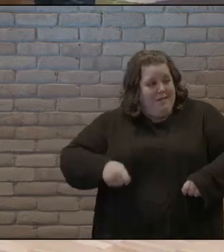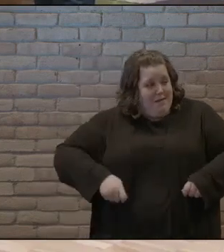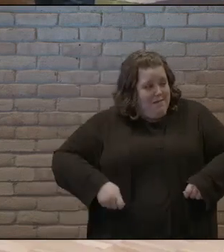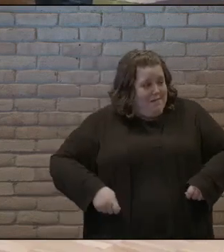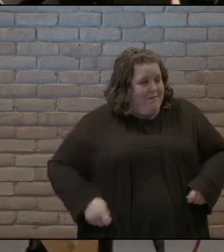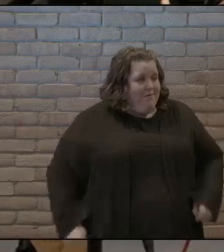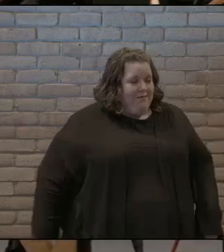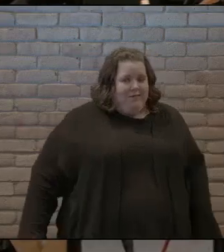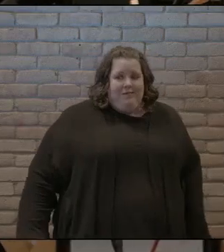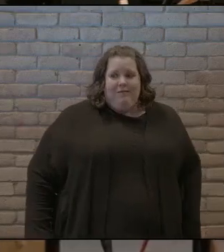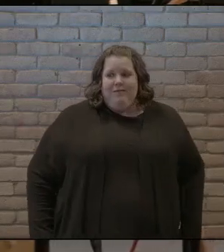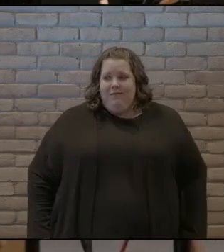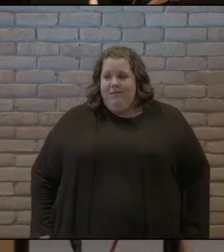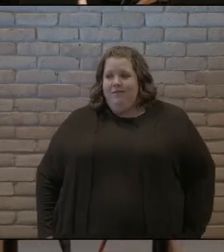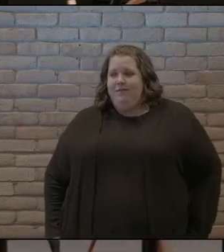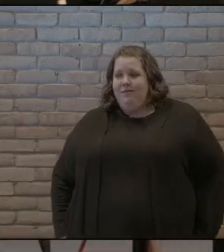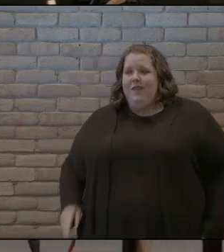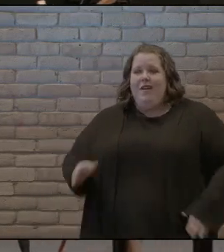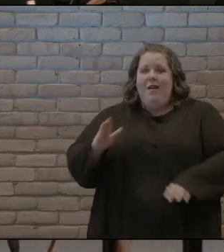pa-rum-pum-pum-pum,